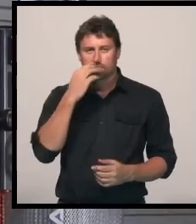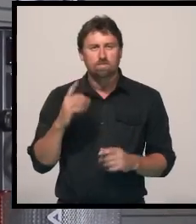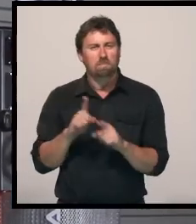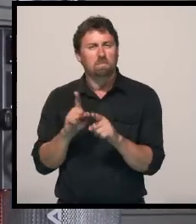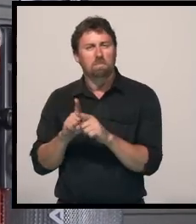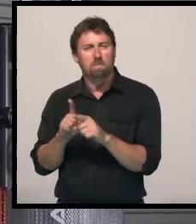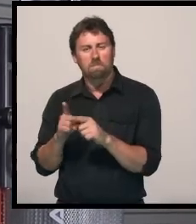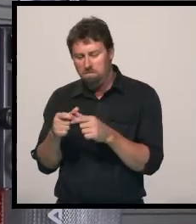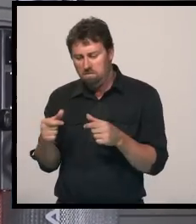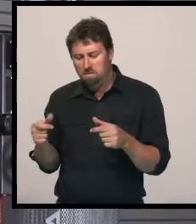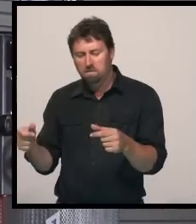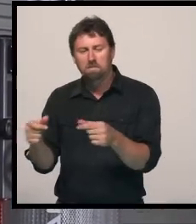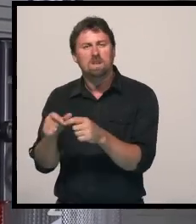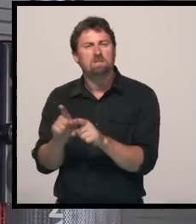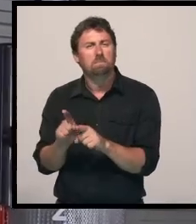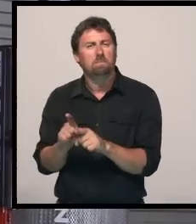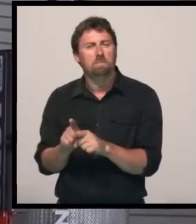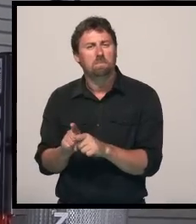frame initially,